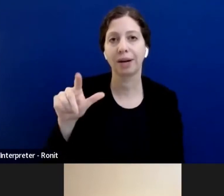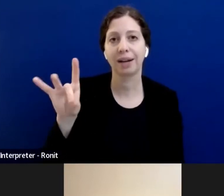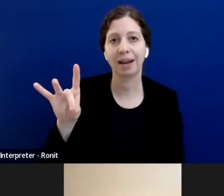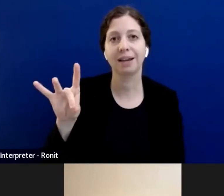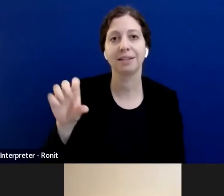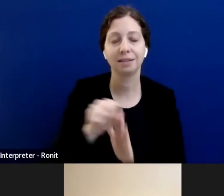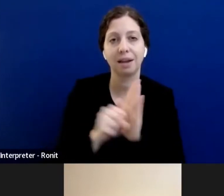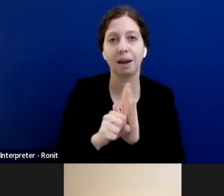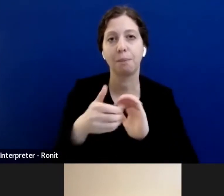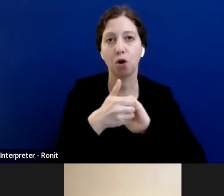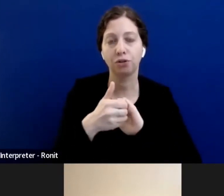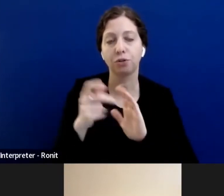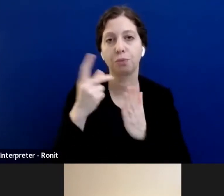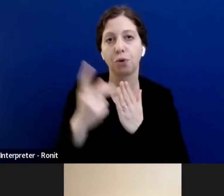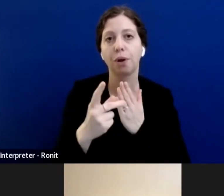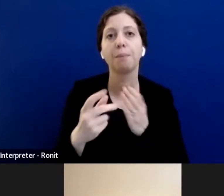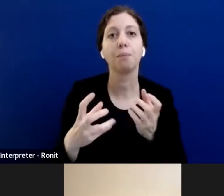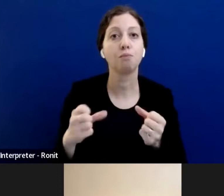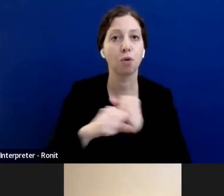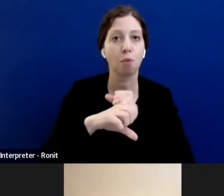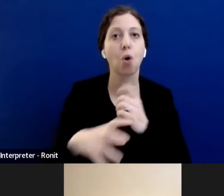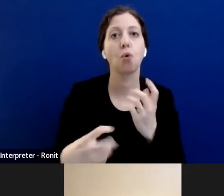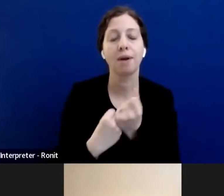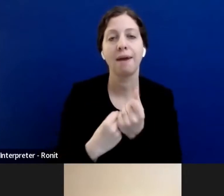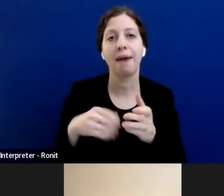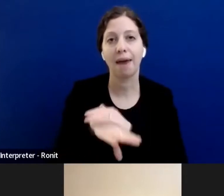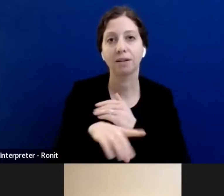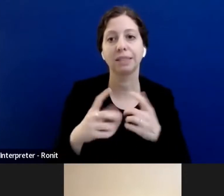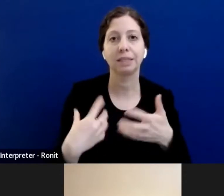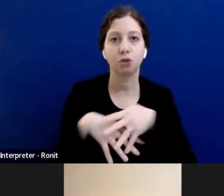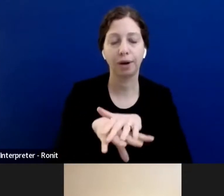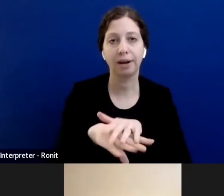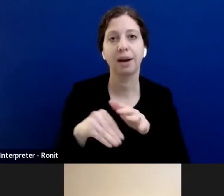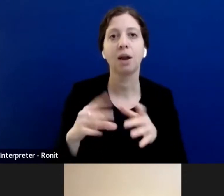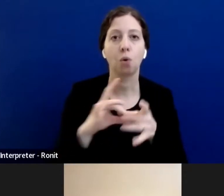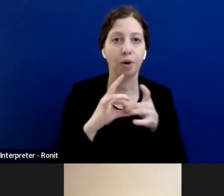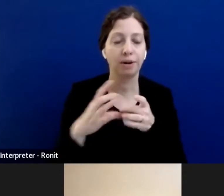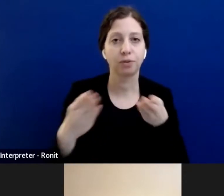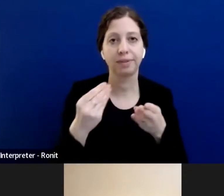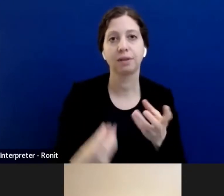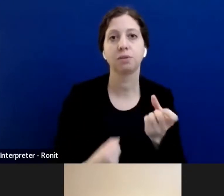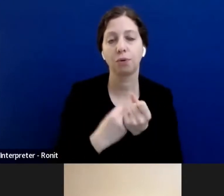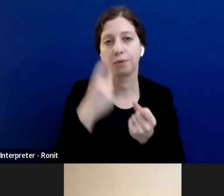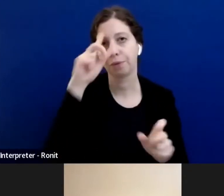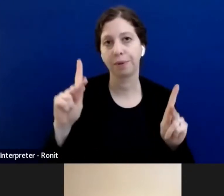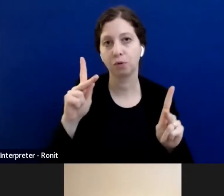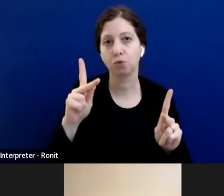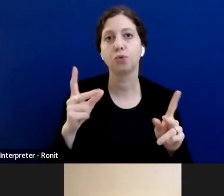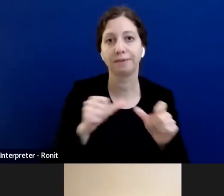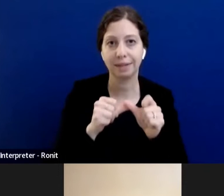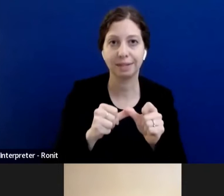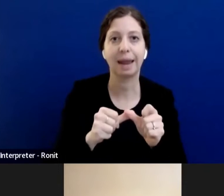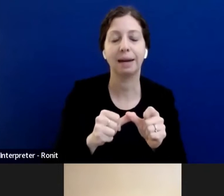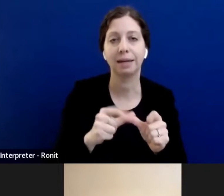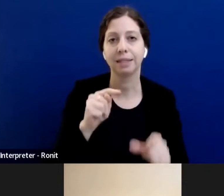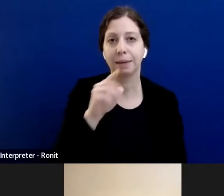partnership programs promote access to integrated, coordinated services and supports for people who have sustained a